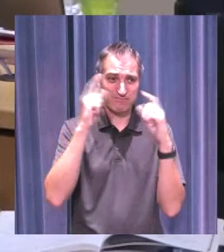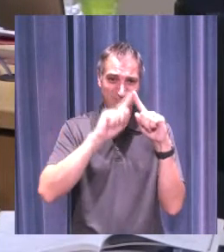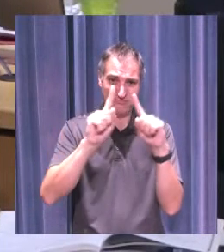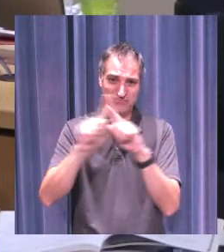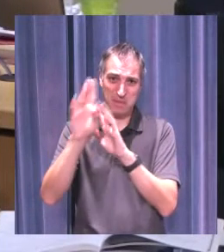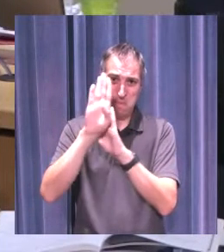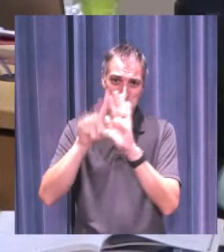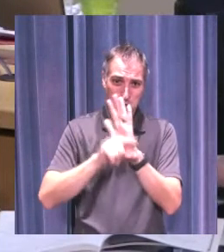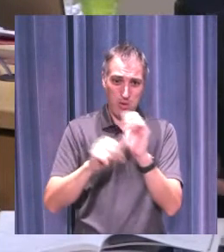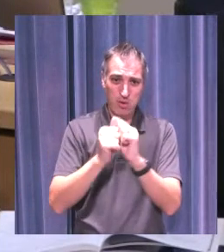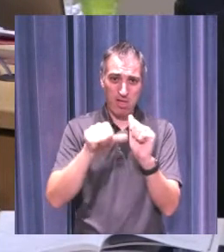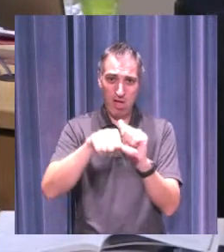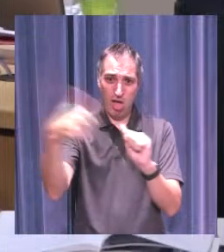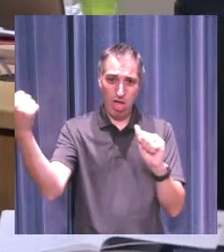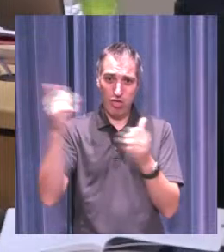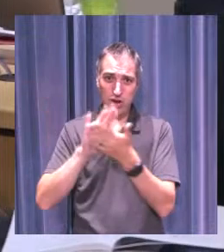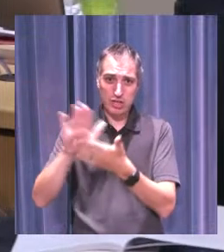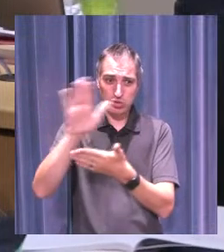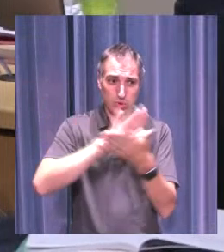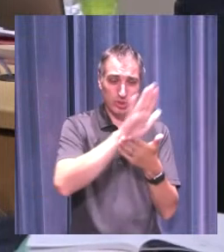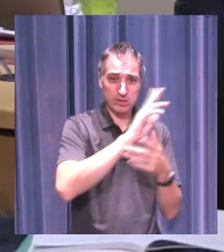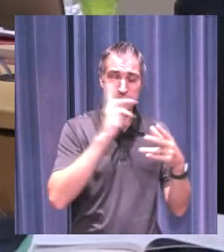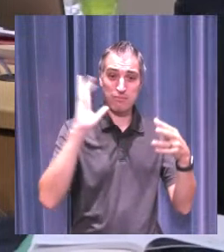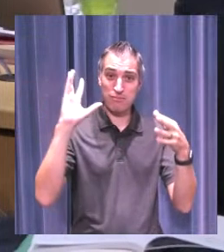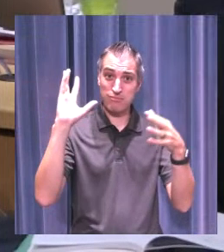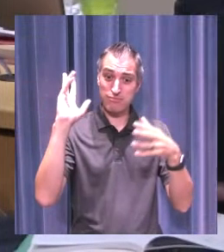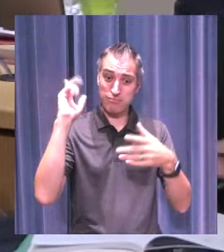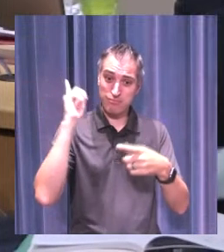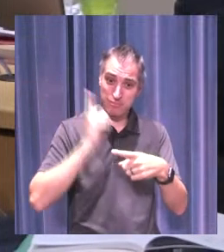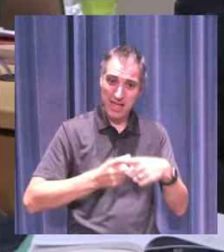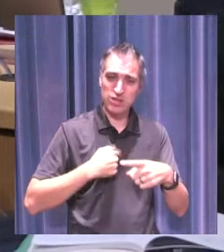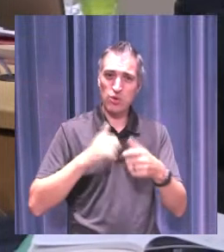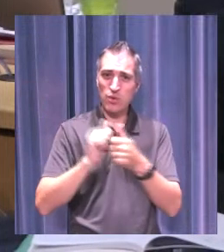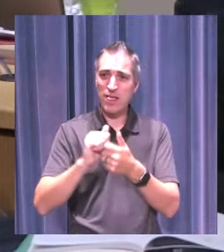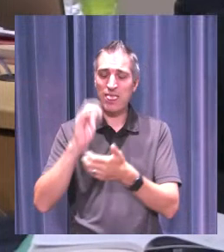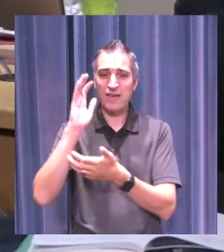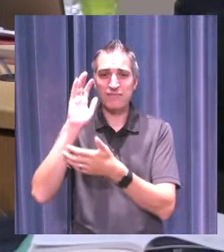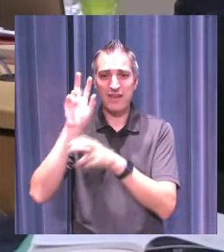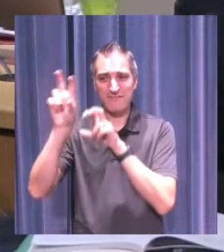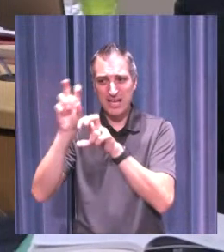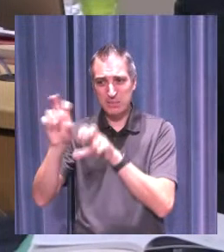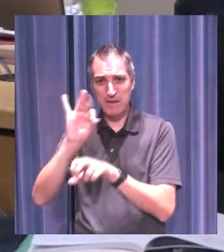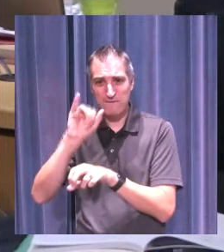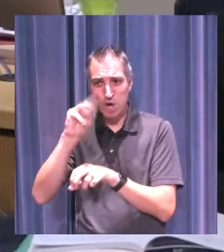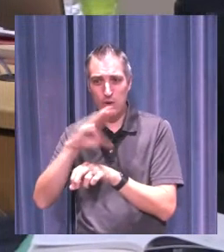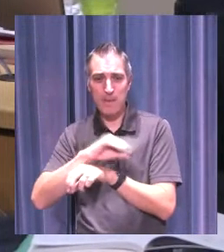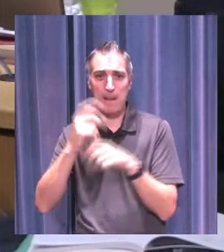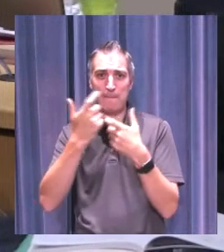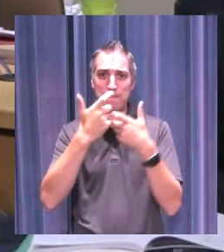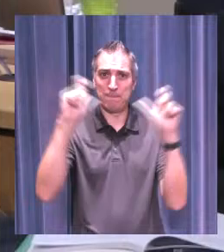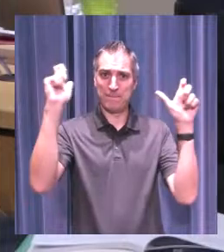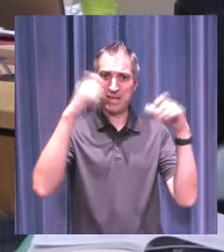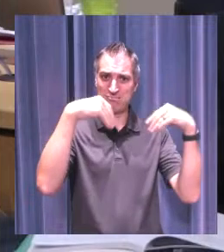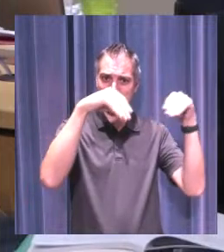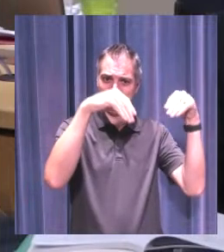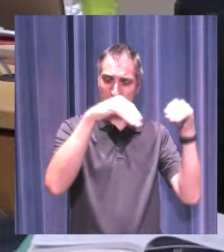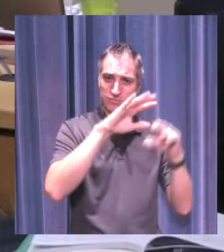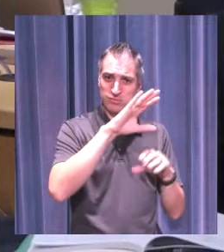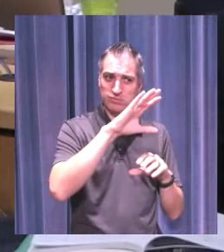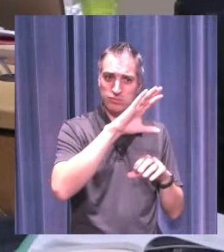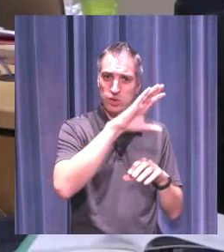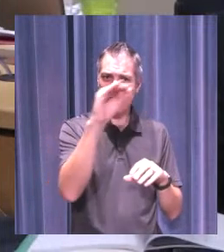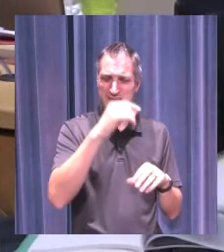educational institutions, coupled with his experience with an investment firm and a large regional retail chain, brings a unique blend